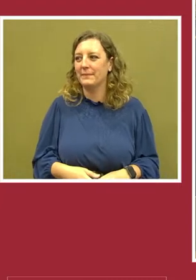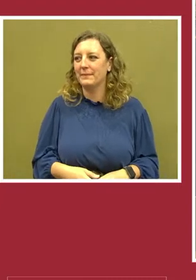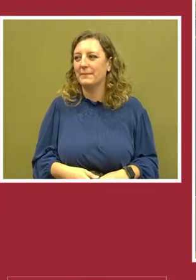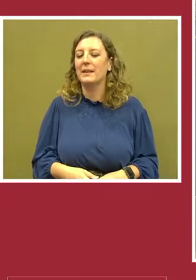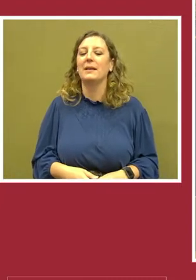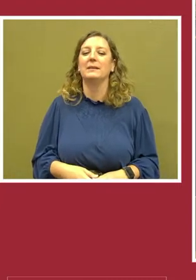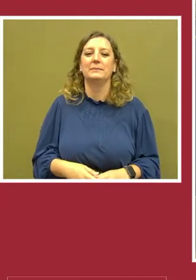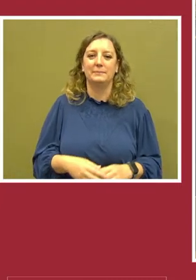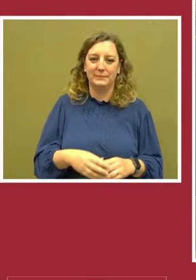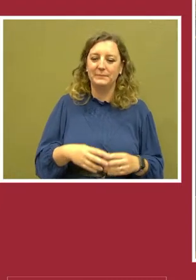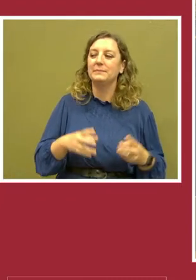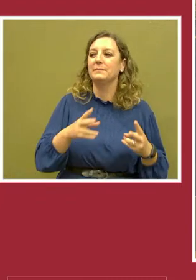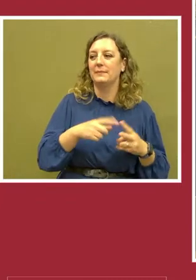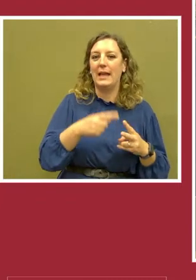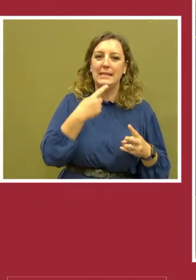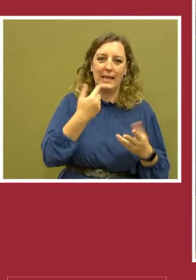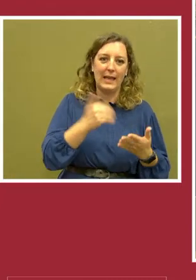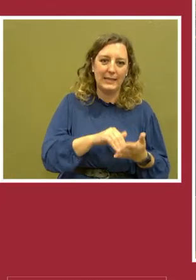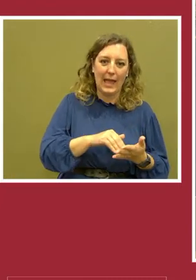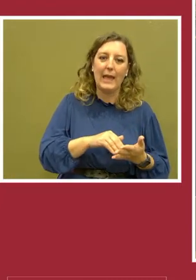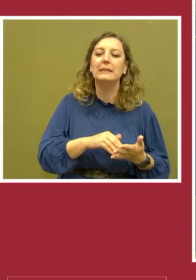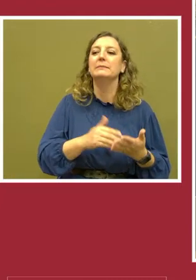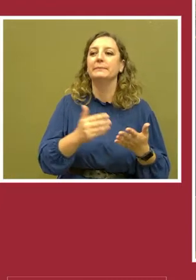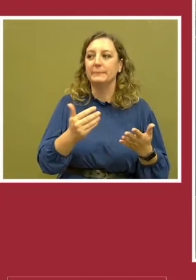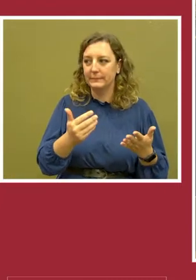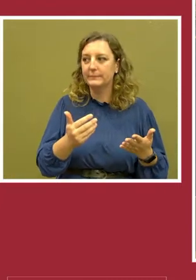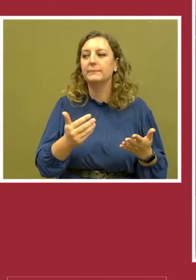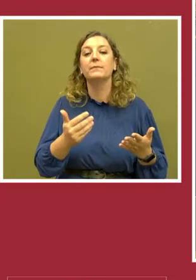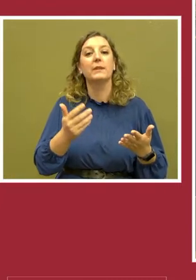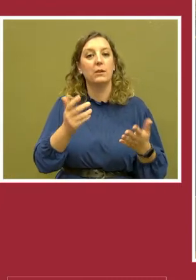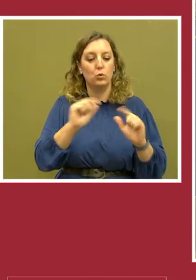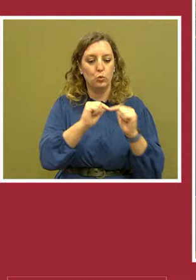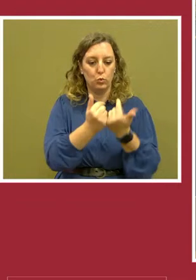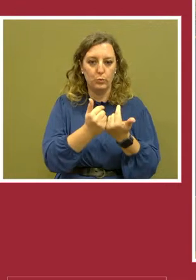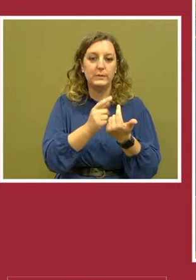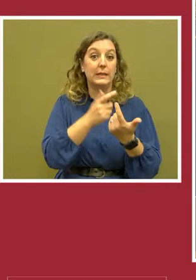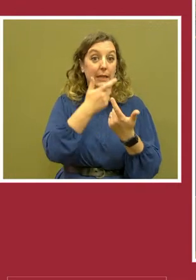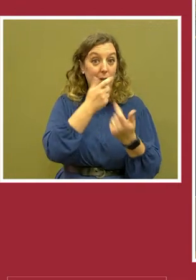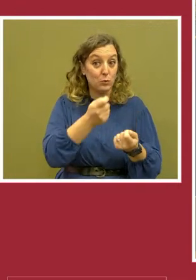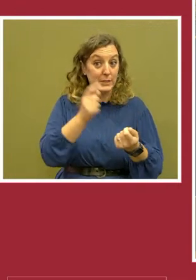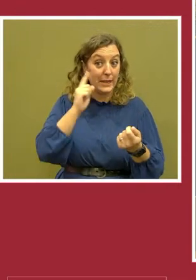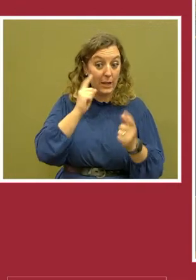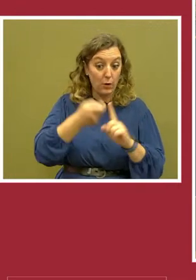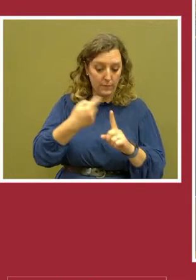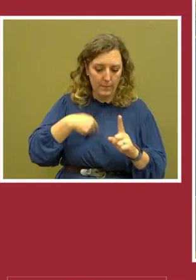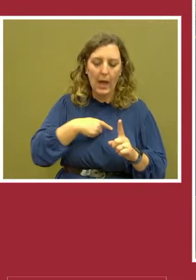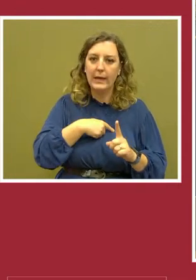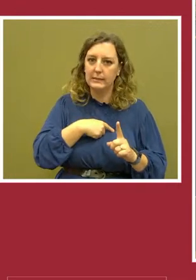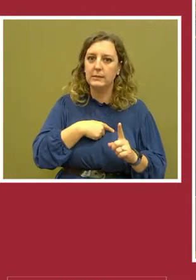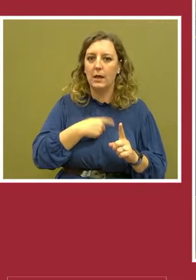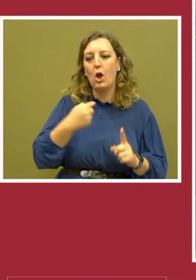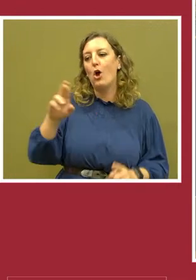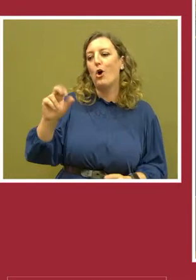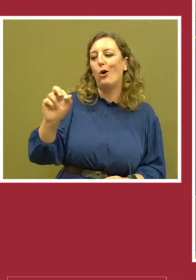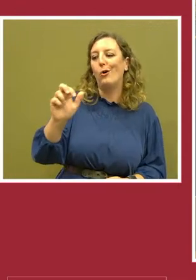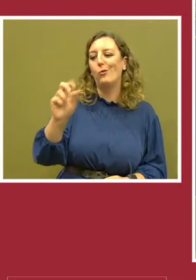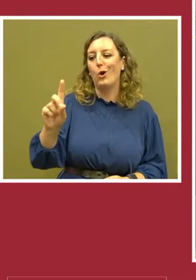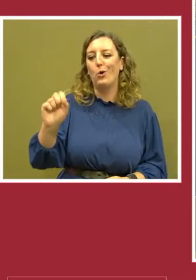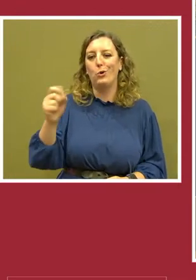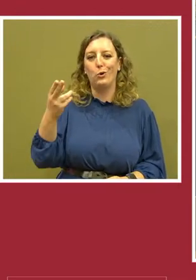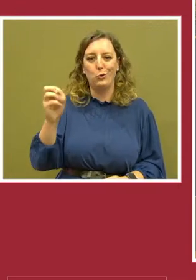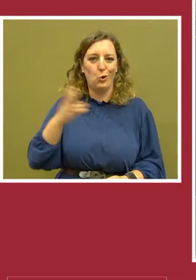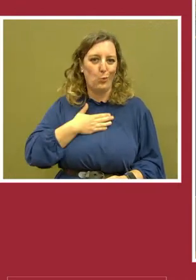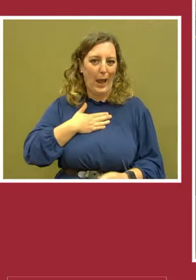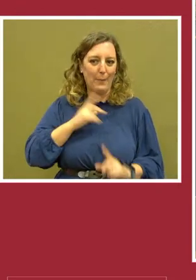piece. I would just reiterate and double down that if there are groups that are interested in hearing from us, this is a roadshow that we're glad to take and